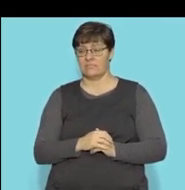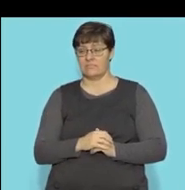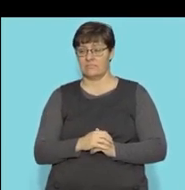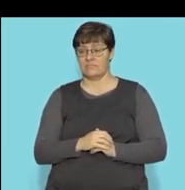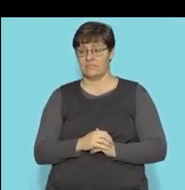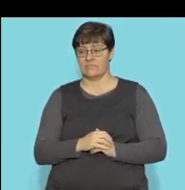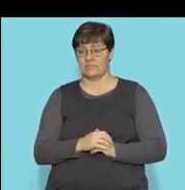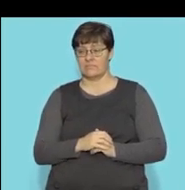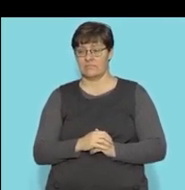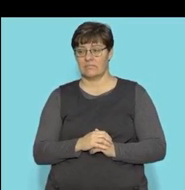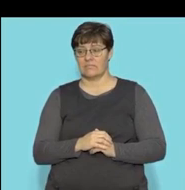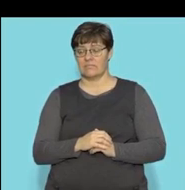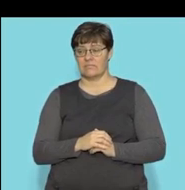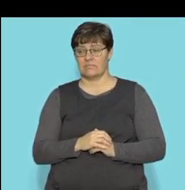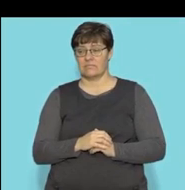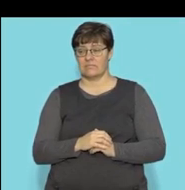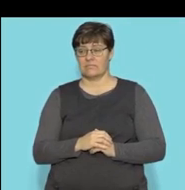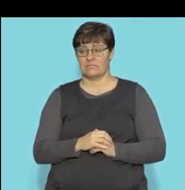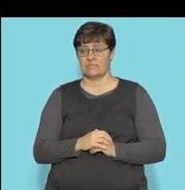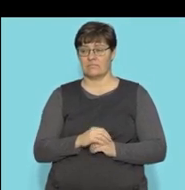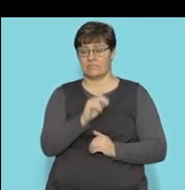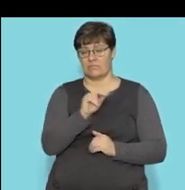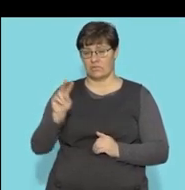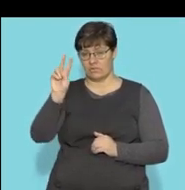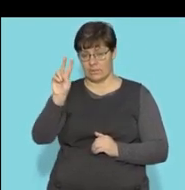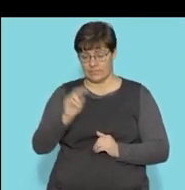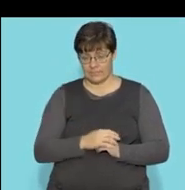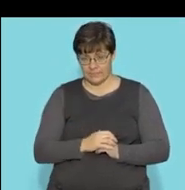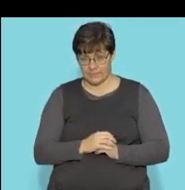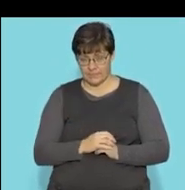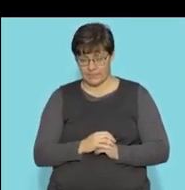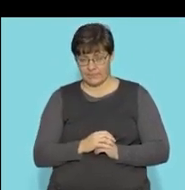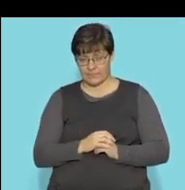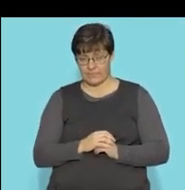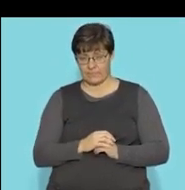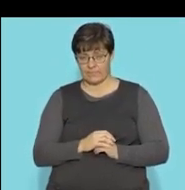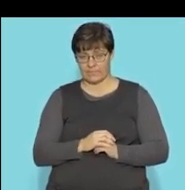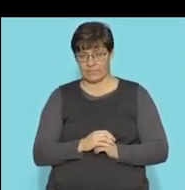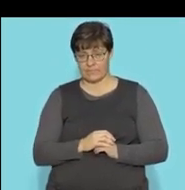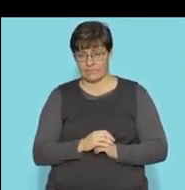Meters squared.